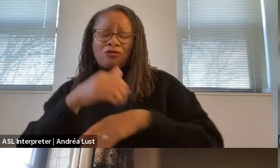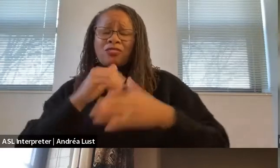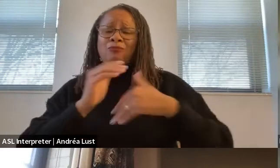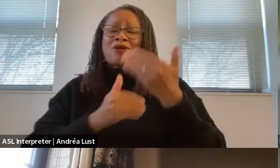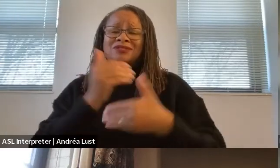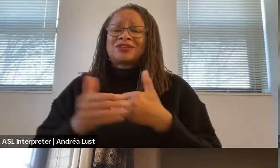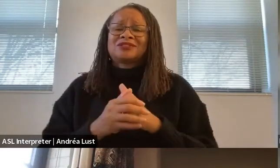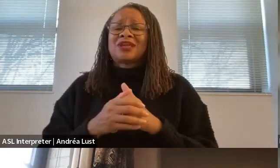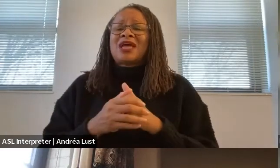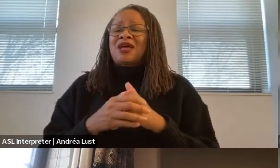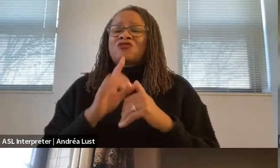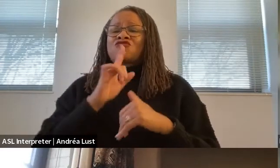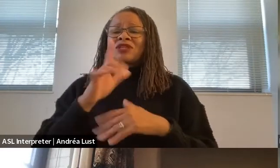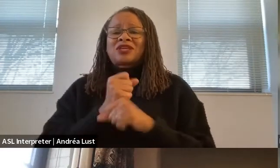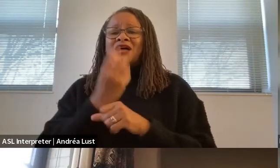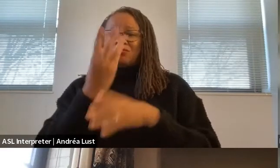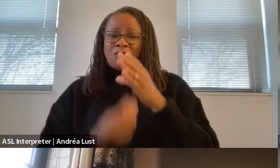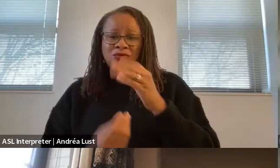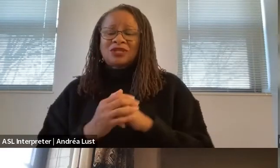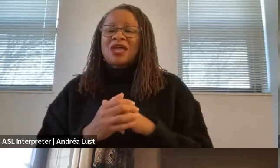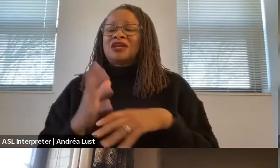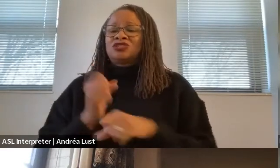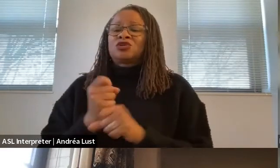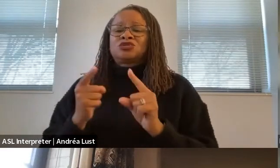it really took us a while to